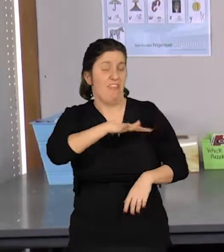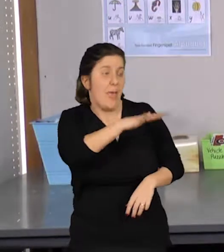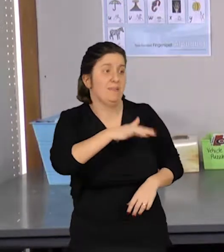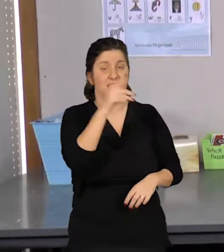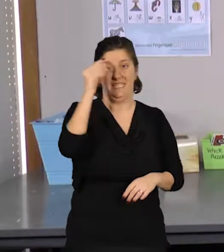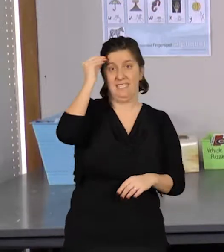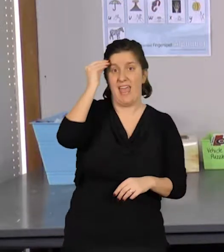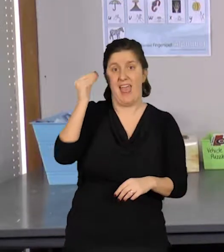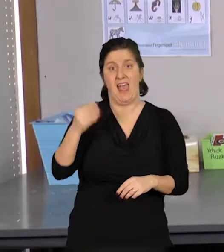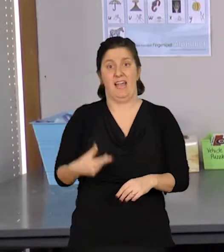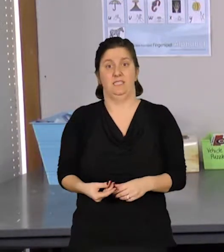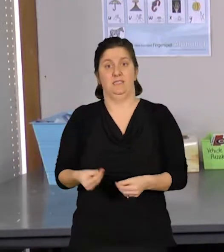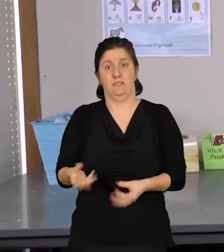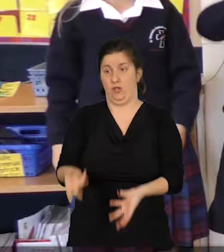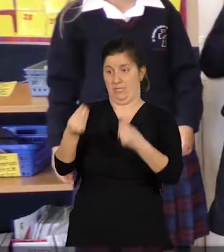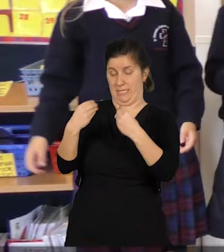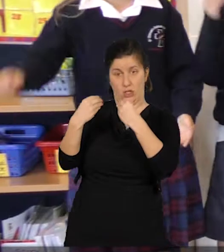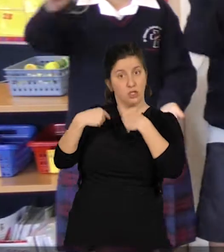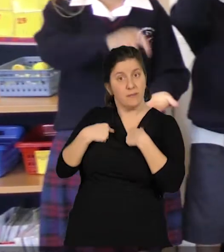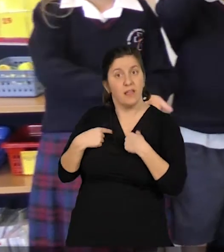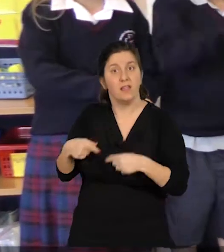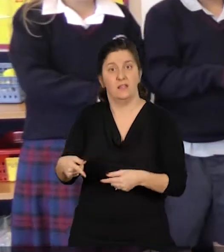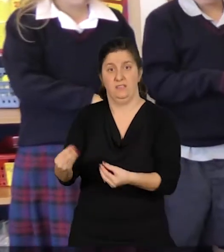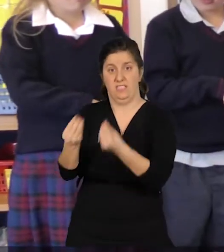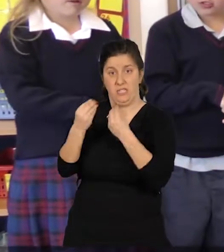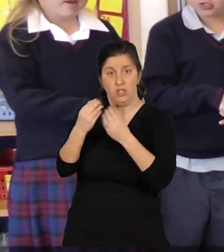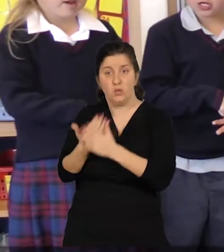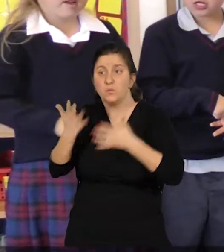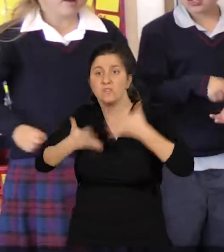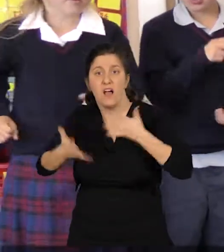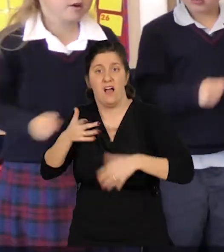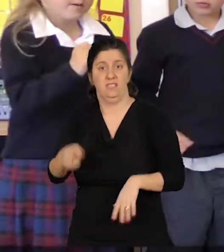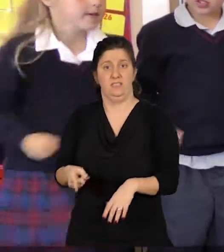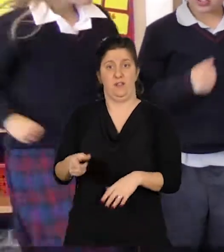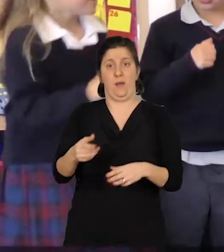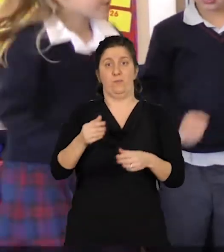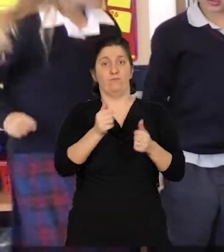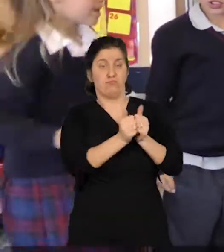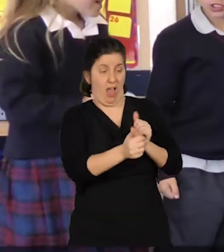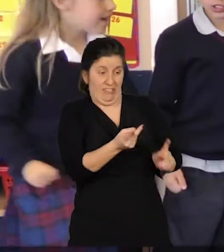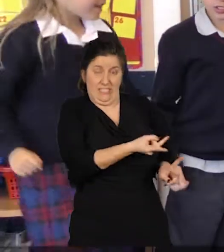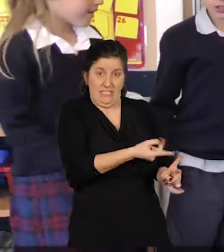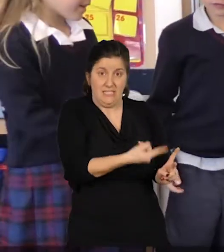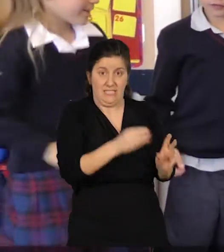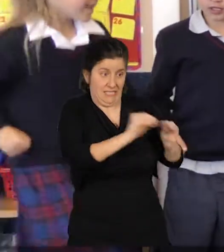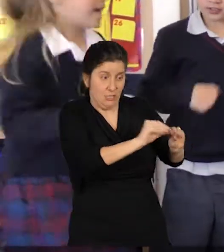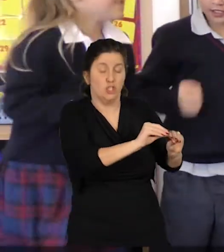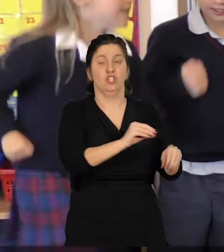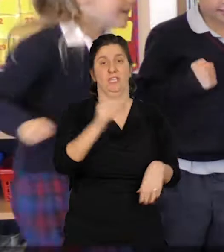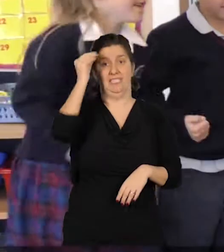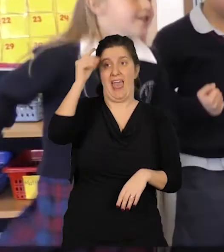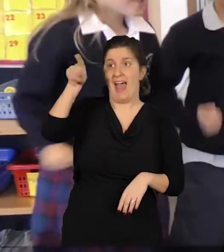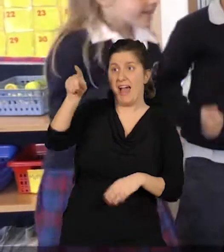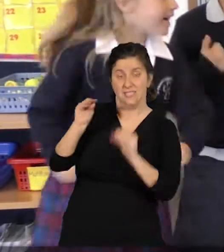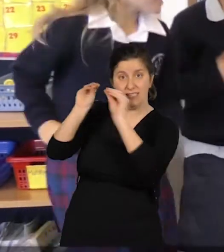lot of what he's learnt at school he brings home. He teaches me some new signs, and he teaches his 2 brothers and his